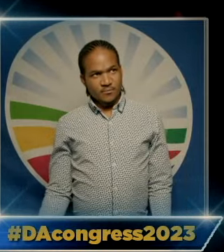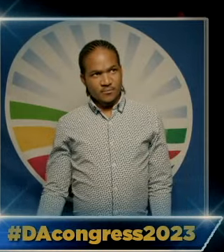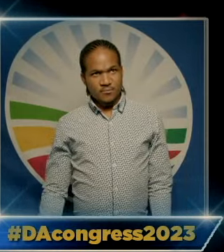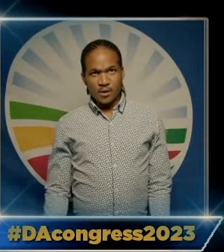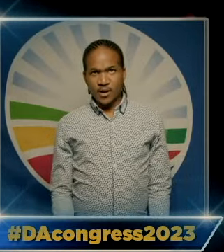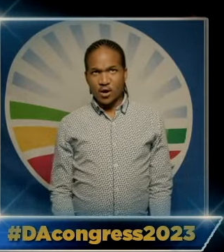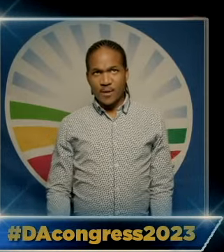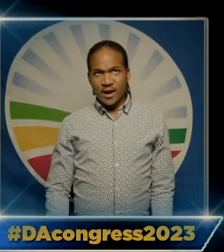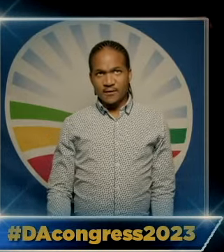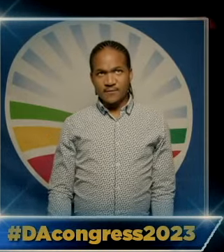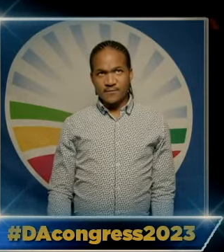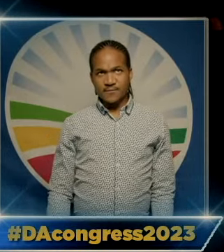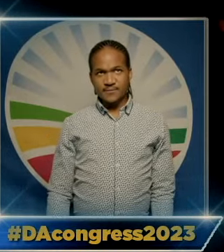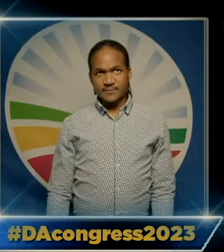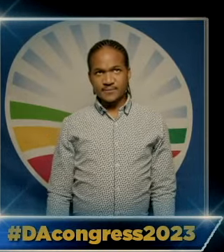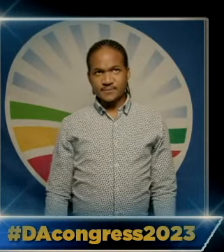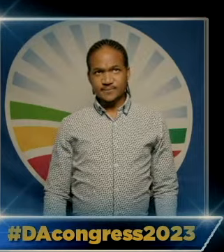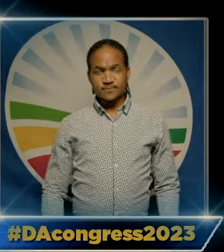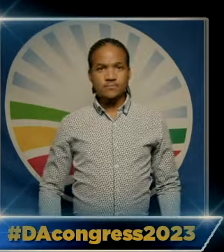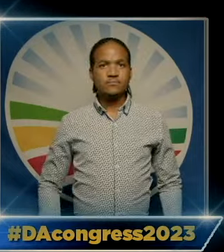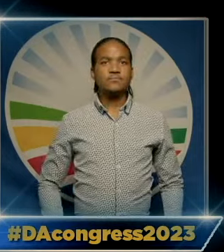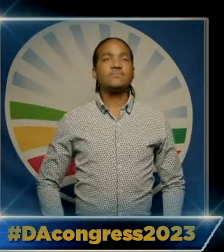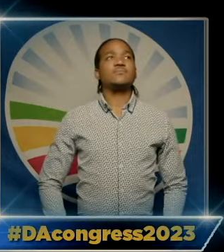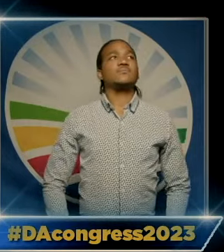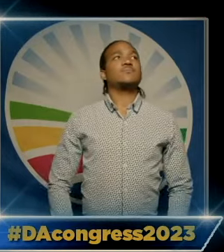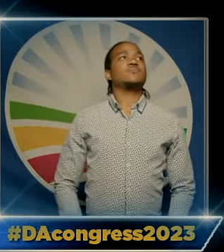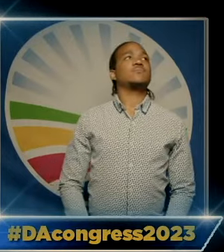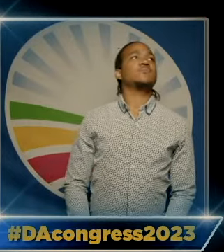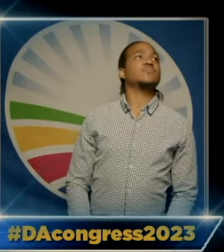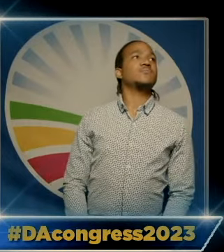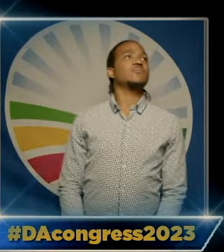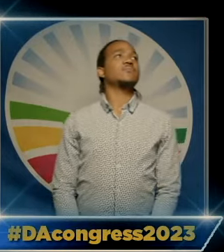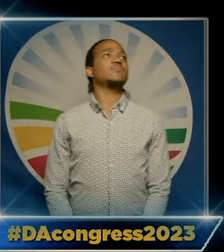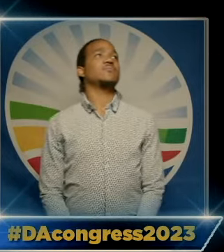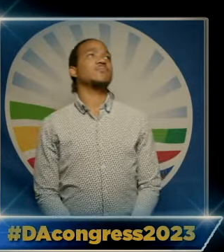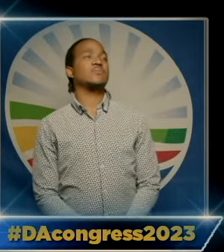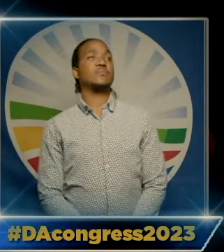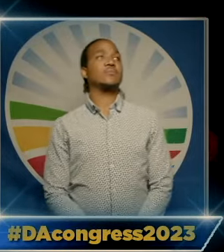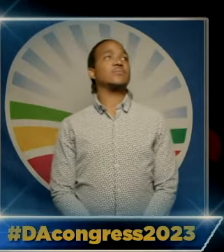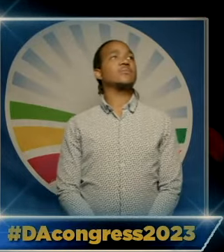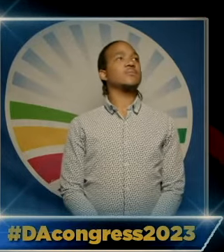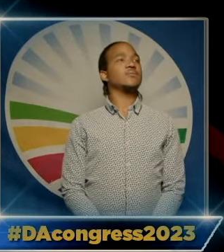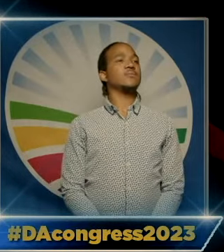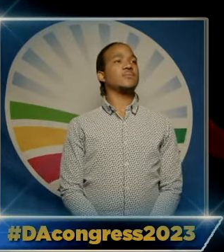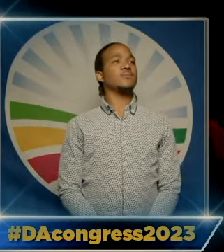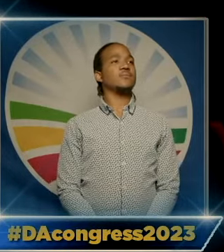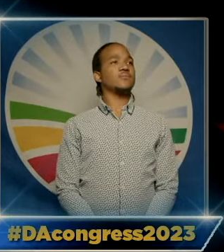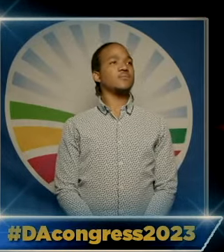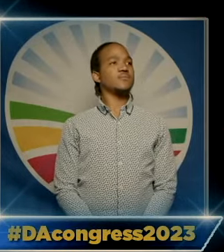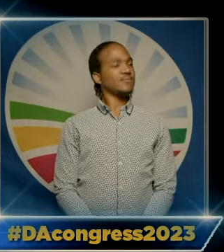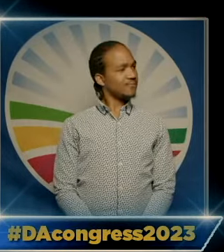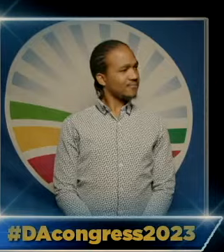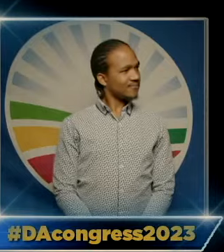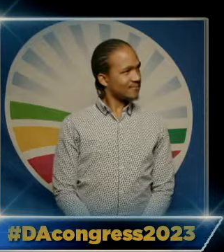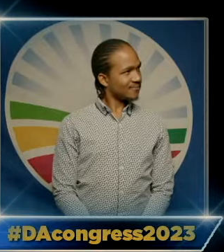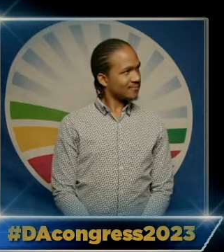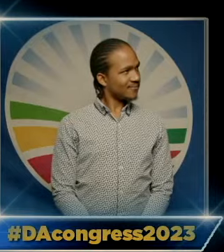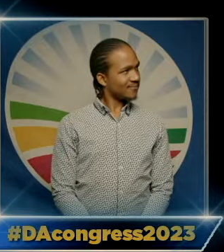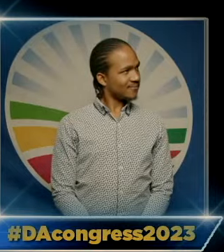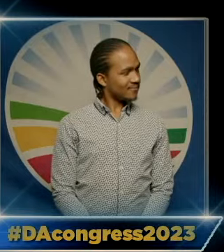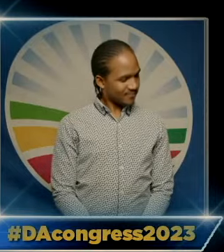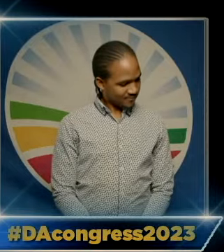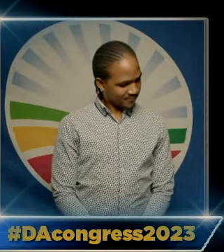The story of DA governance goes back almost 25 years. The first DA government was right